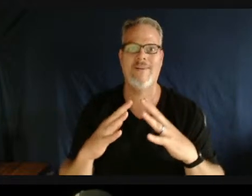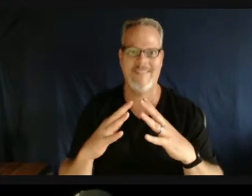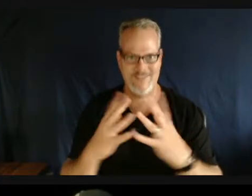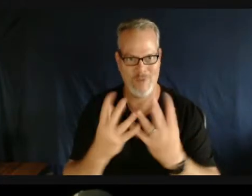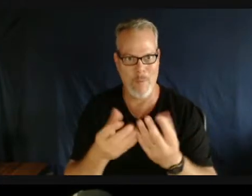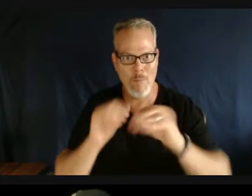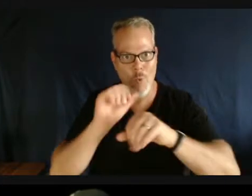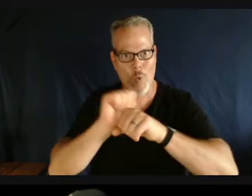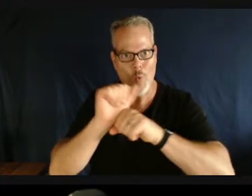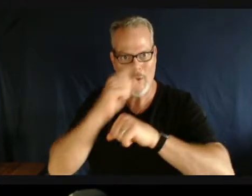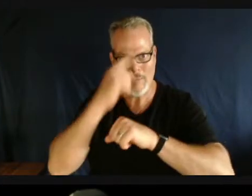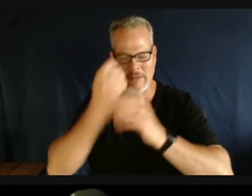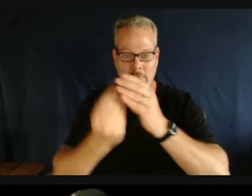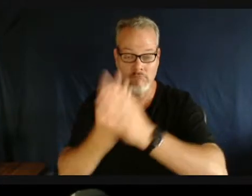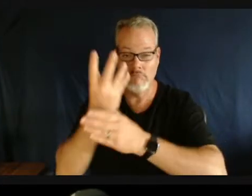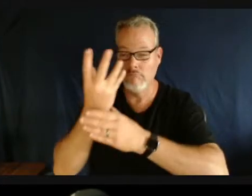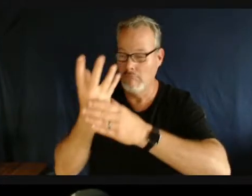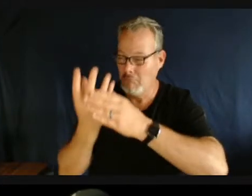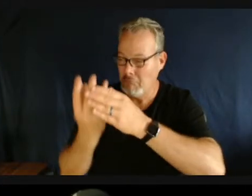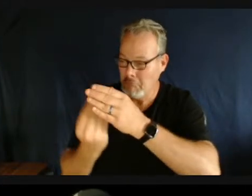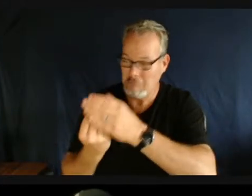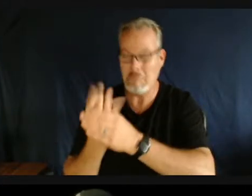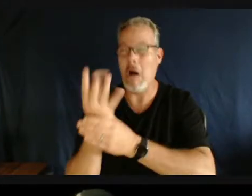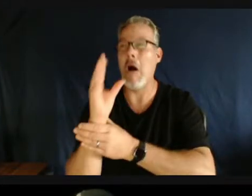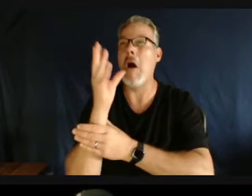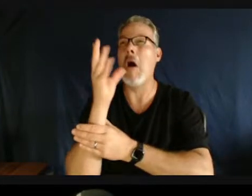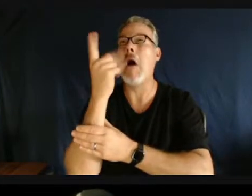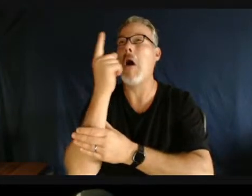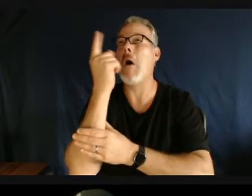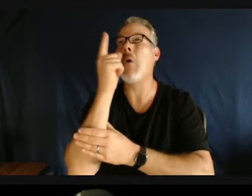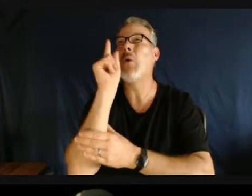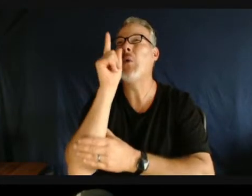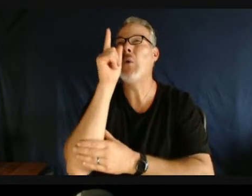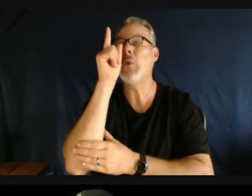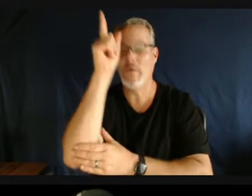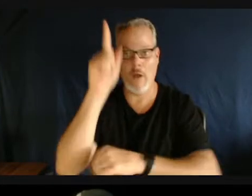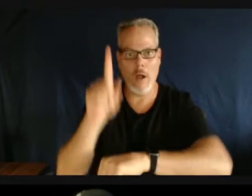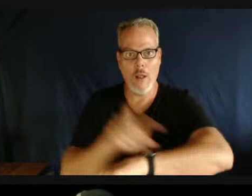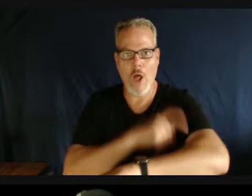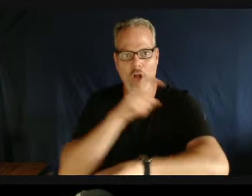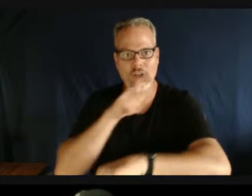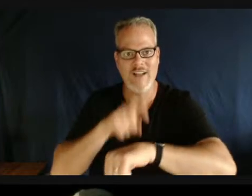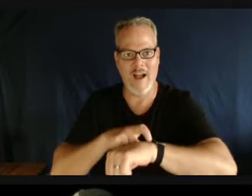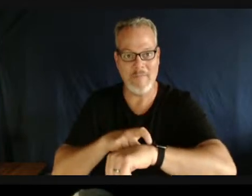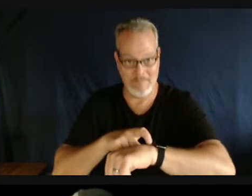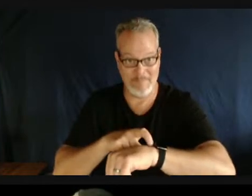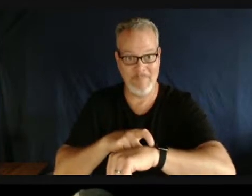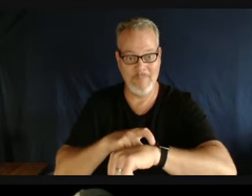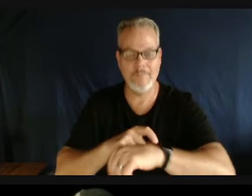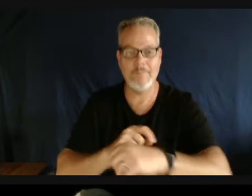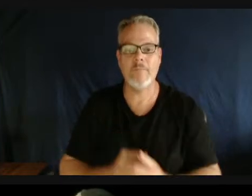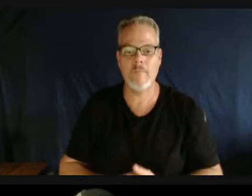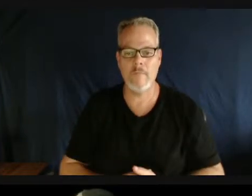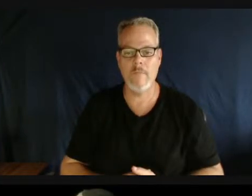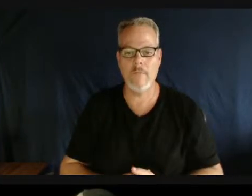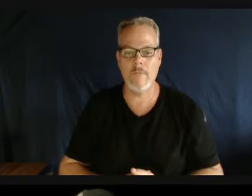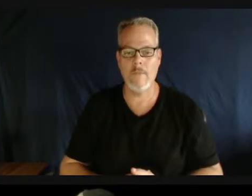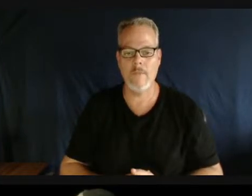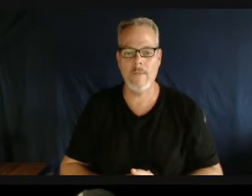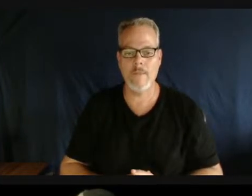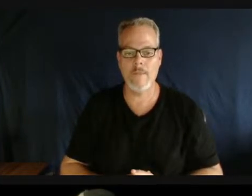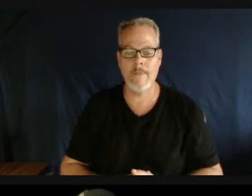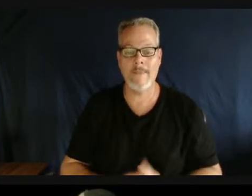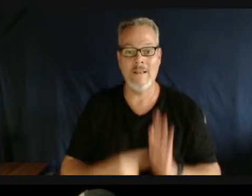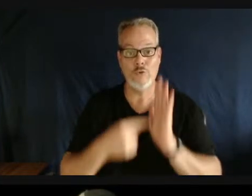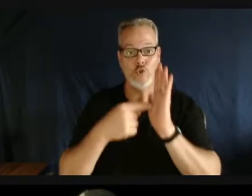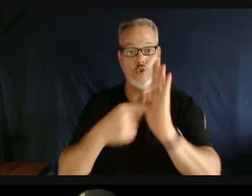high fountaining for a lot longer. So that's how that looks there. And just to show you this zoomed out